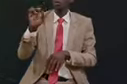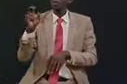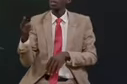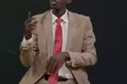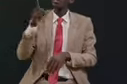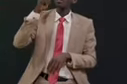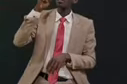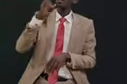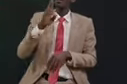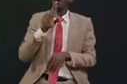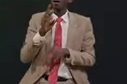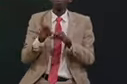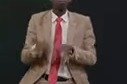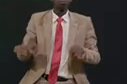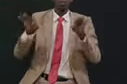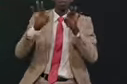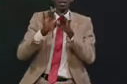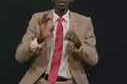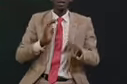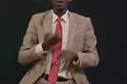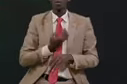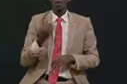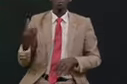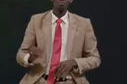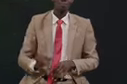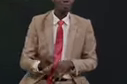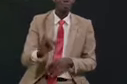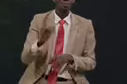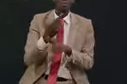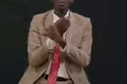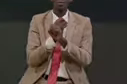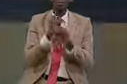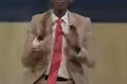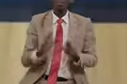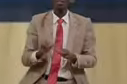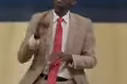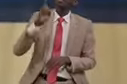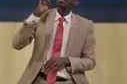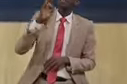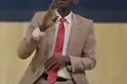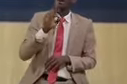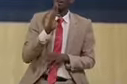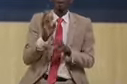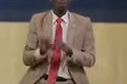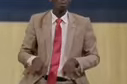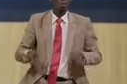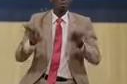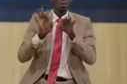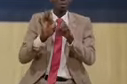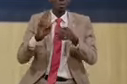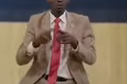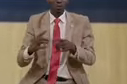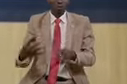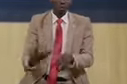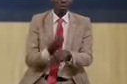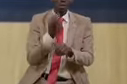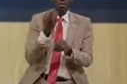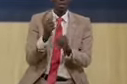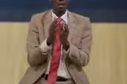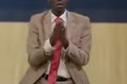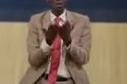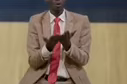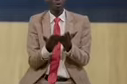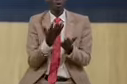our eternal Redeemer, thou art worthy to take the book and to open